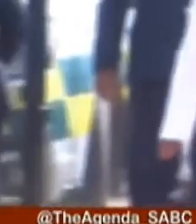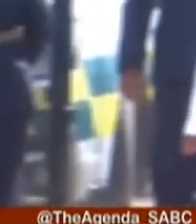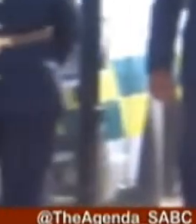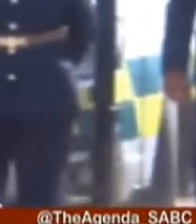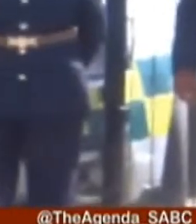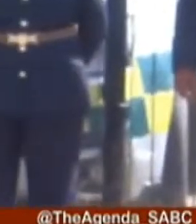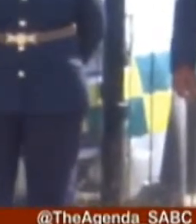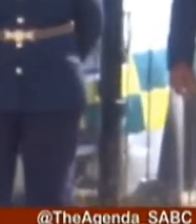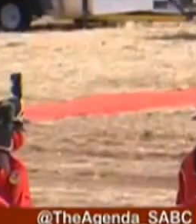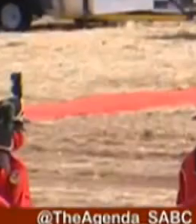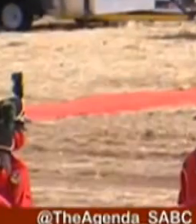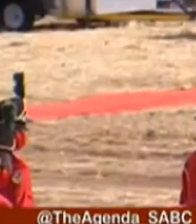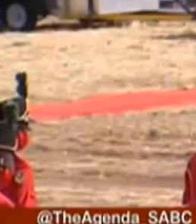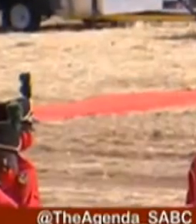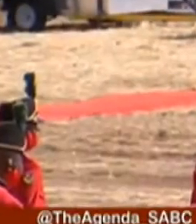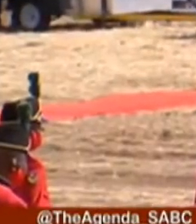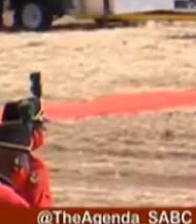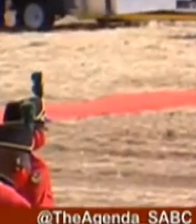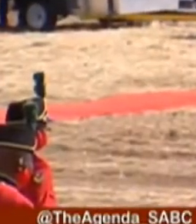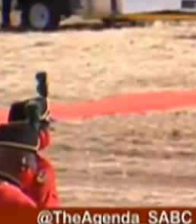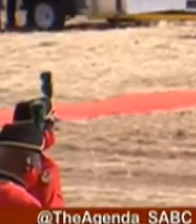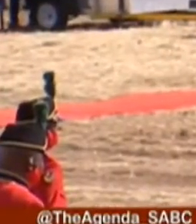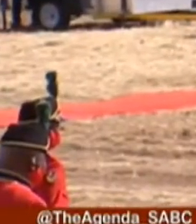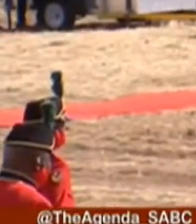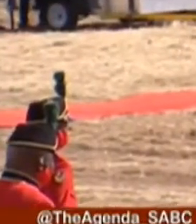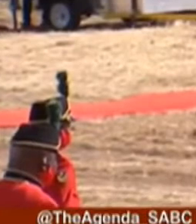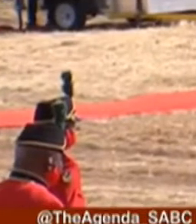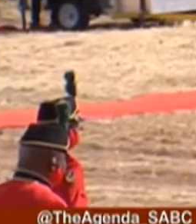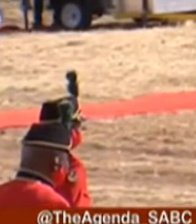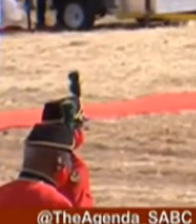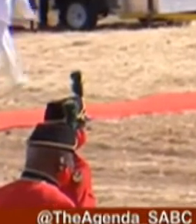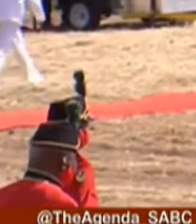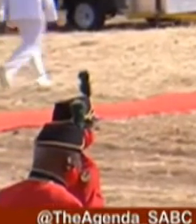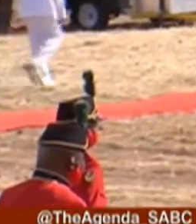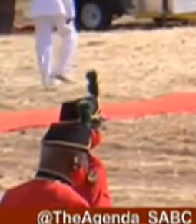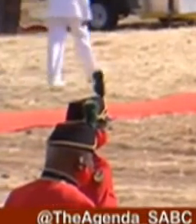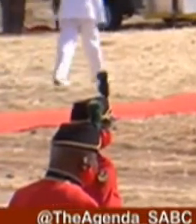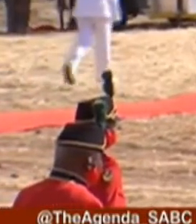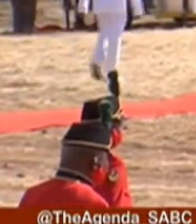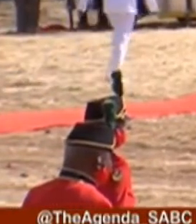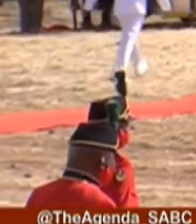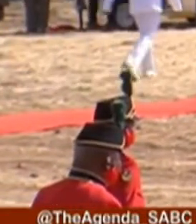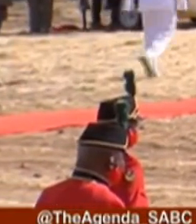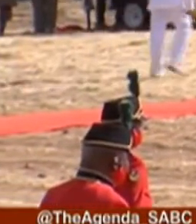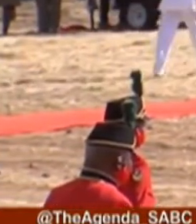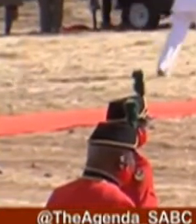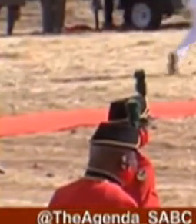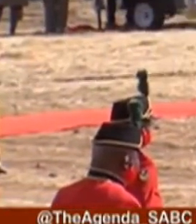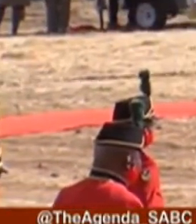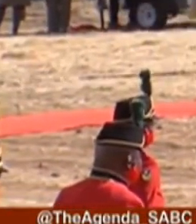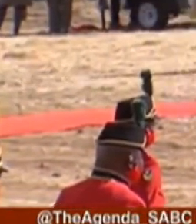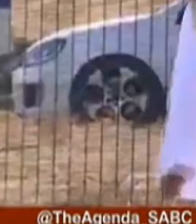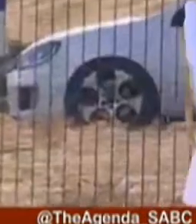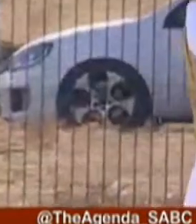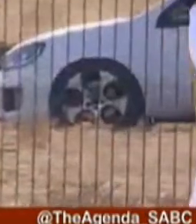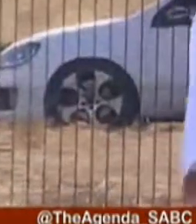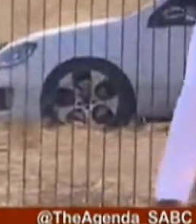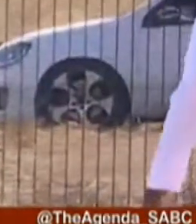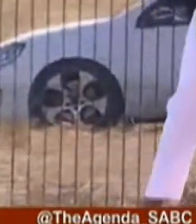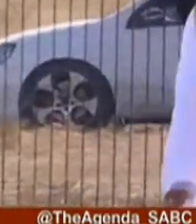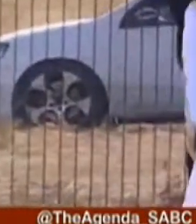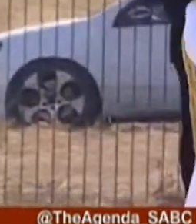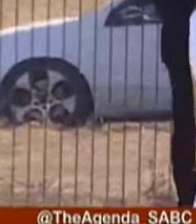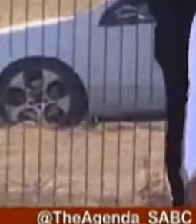the program. And the next part is due to start around 11 a.m.